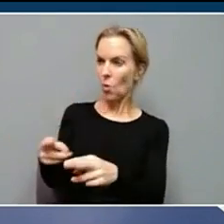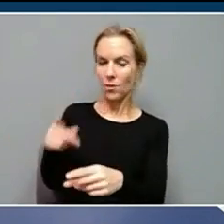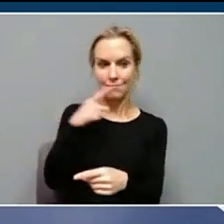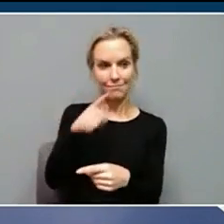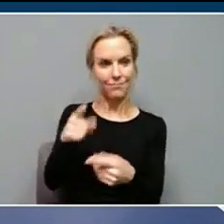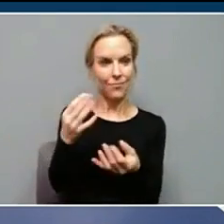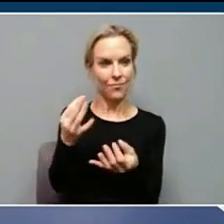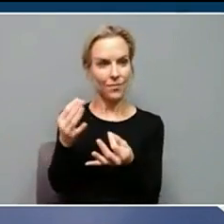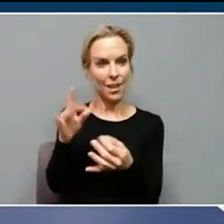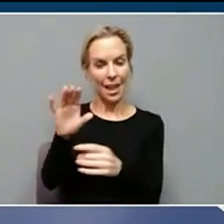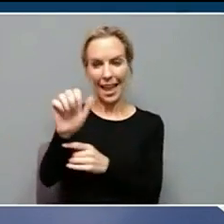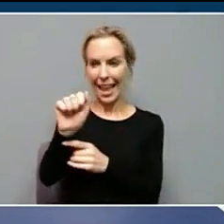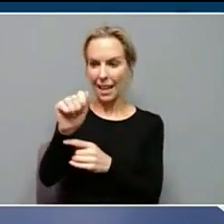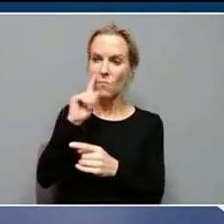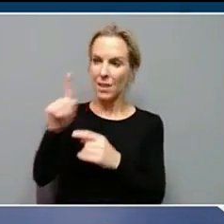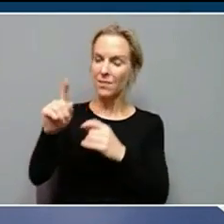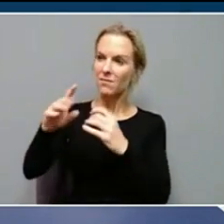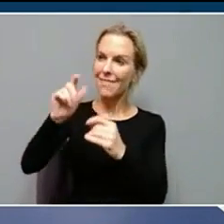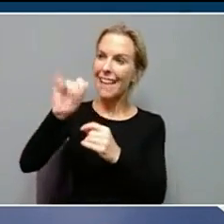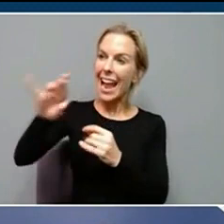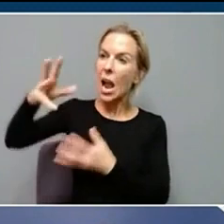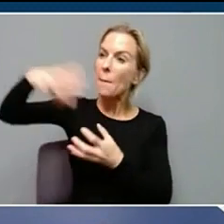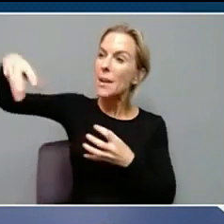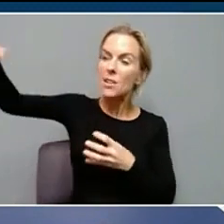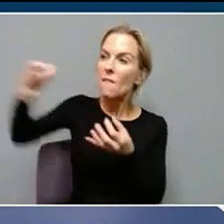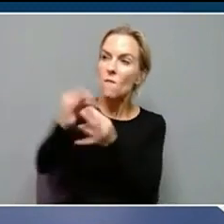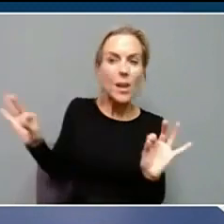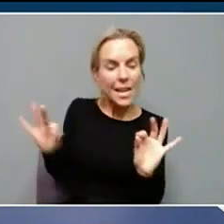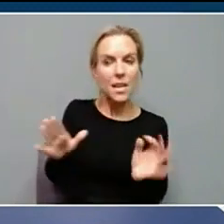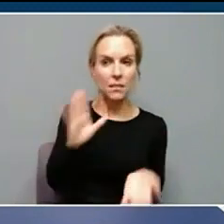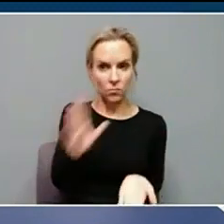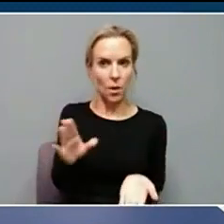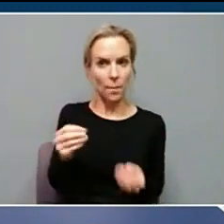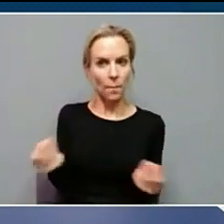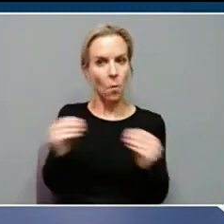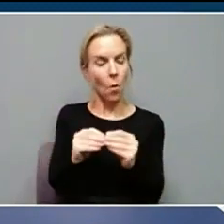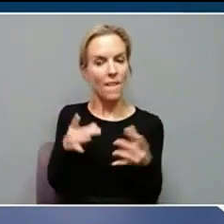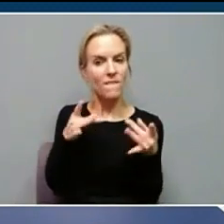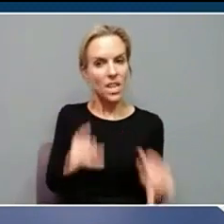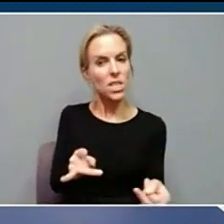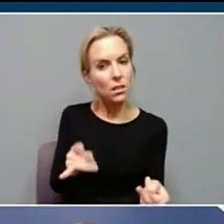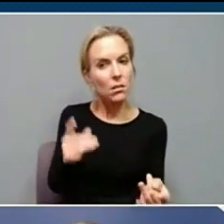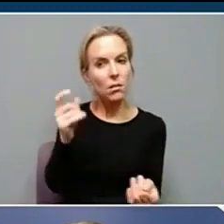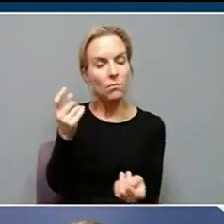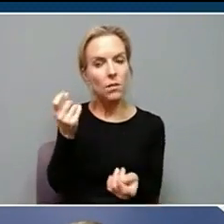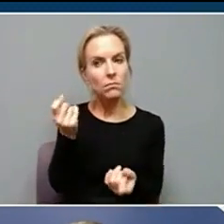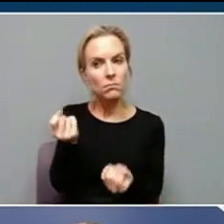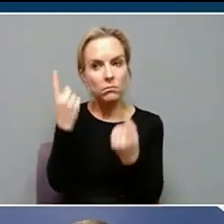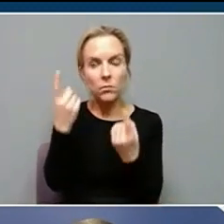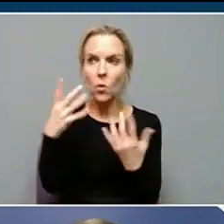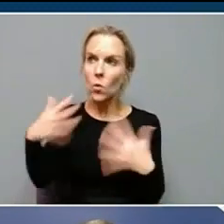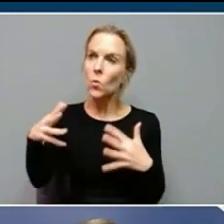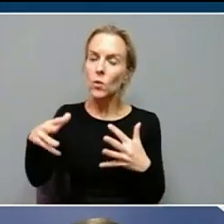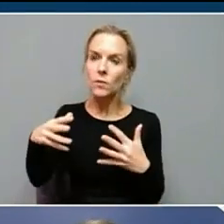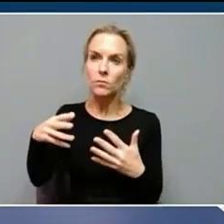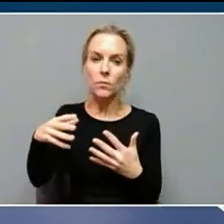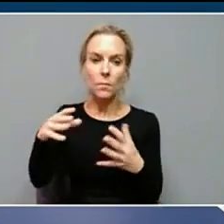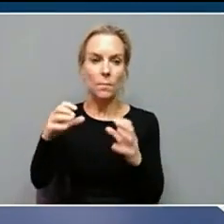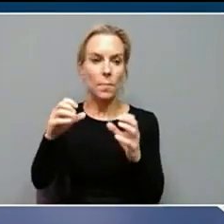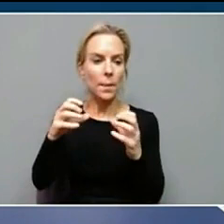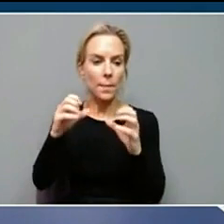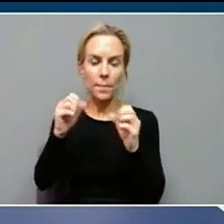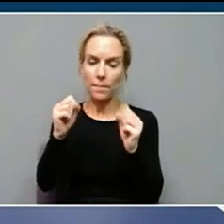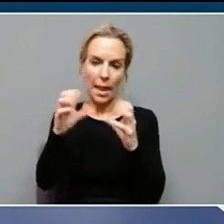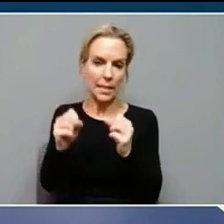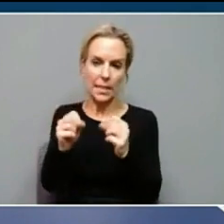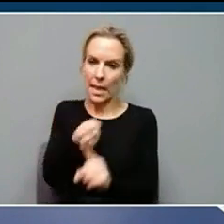that will make us not only more efficient, but what an amazing impact that'll have